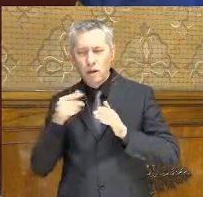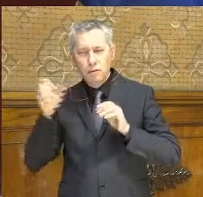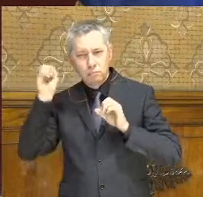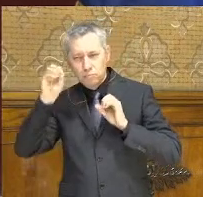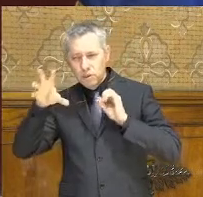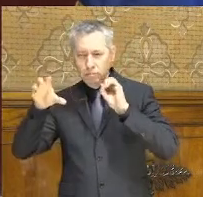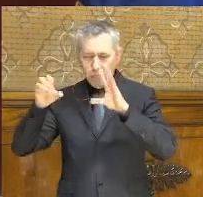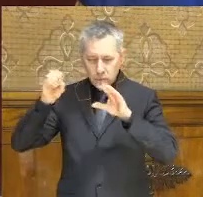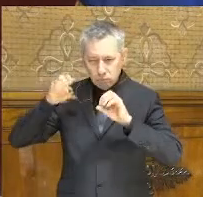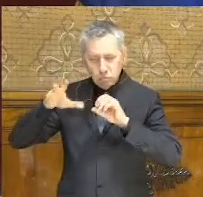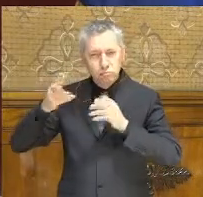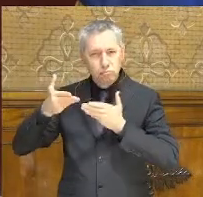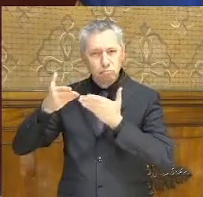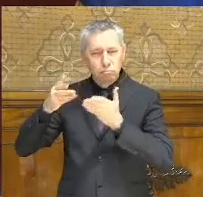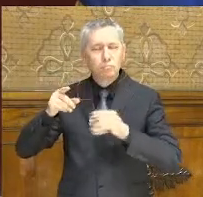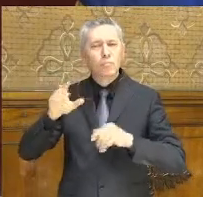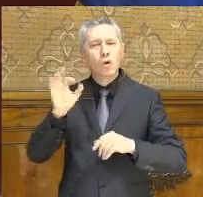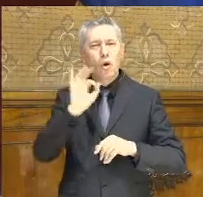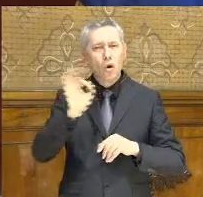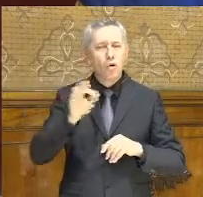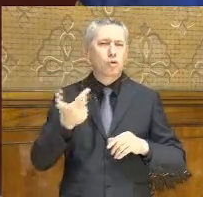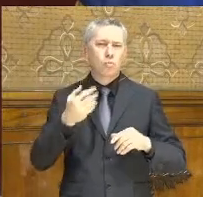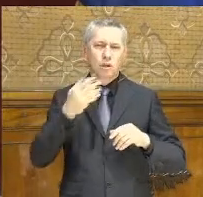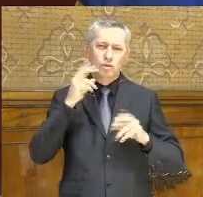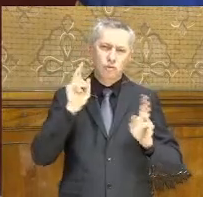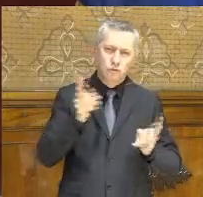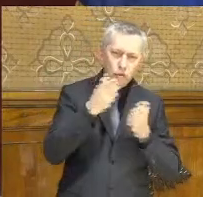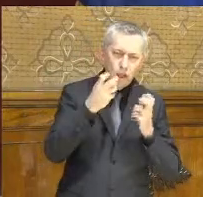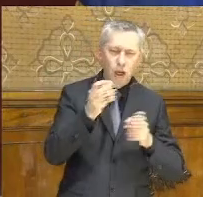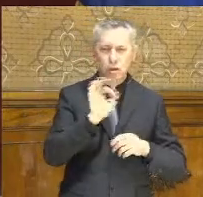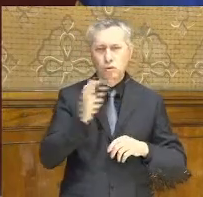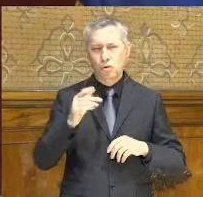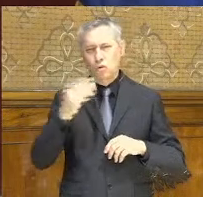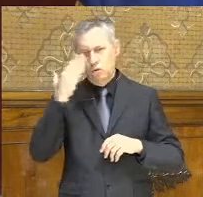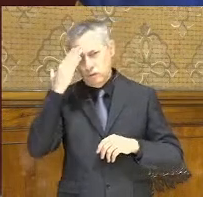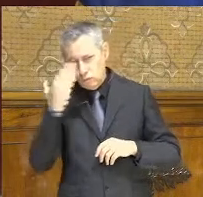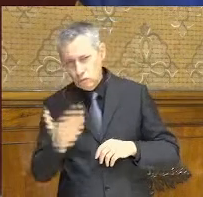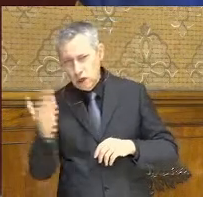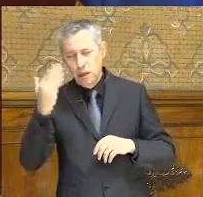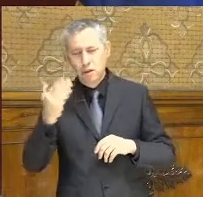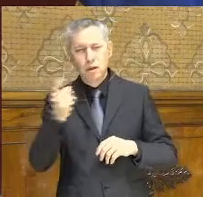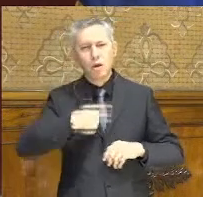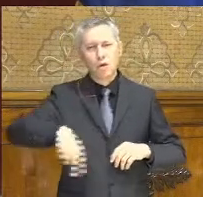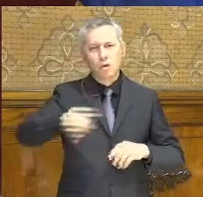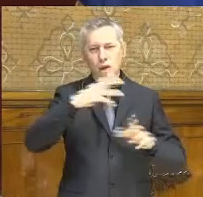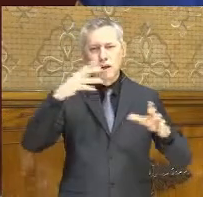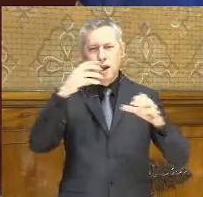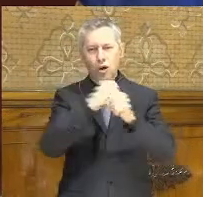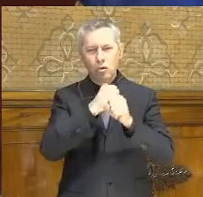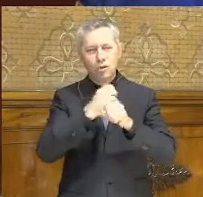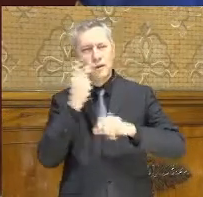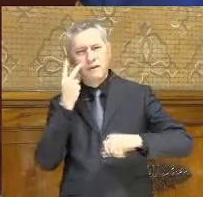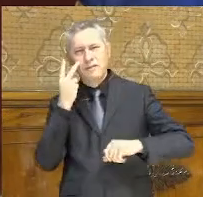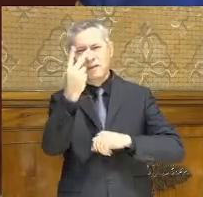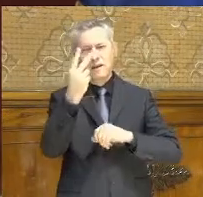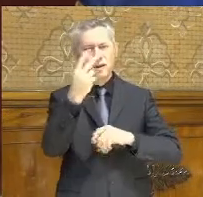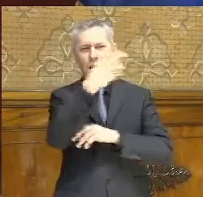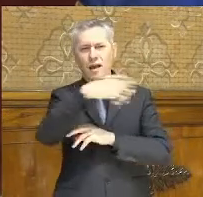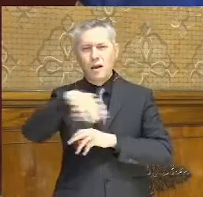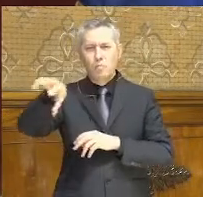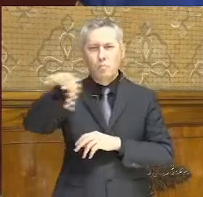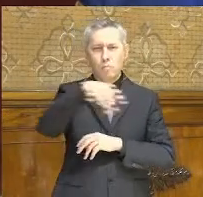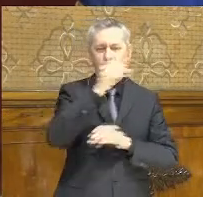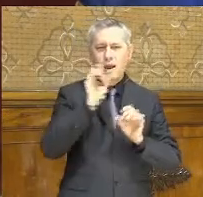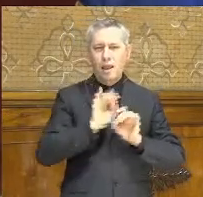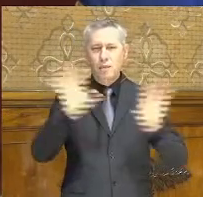each and every underdog soldier in the night, and we gazed upon the chimes of freedom